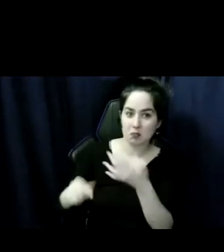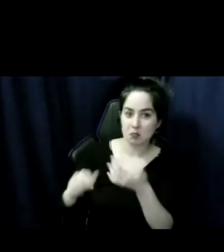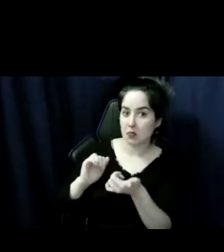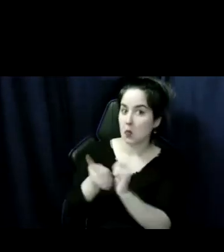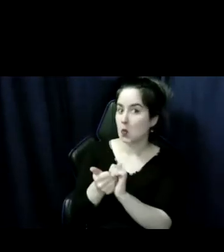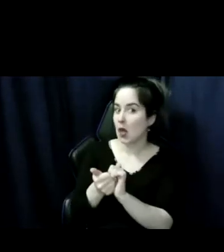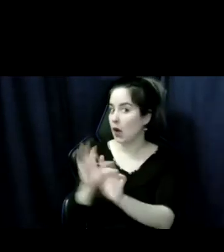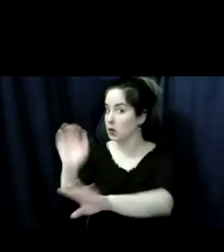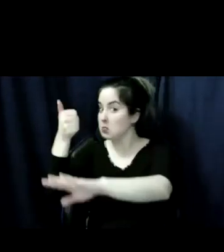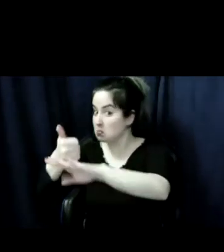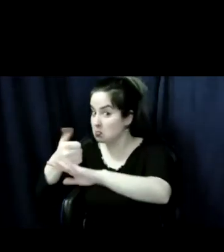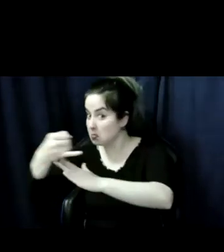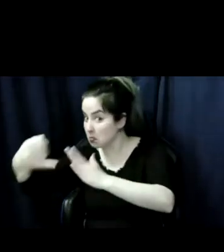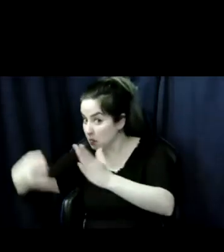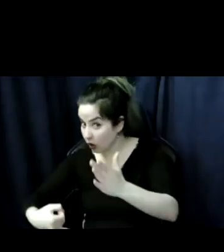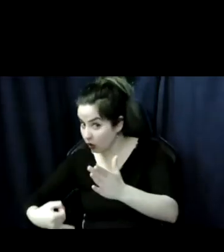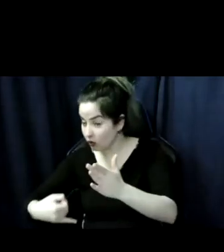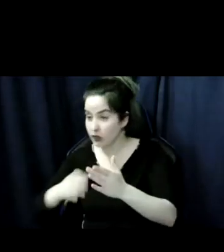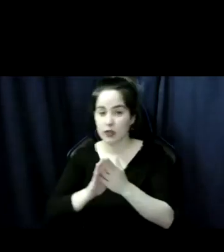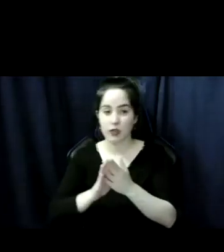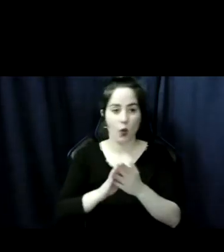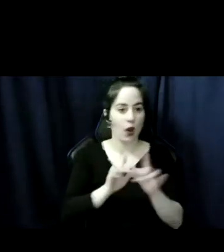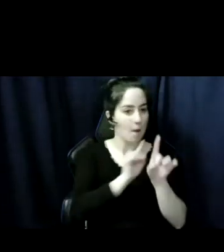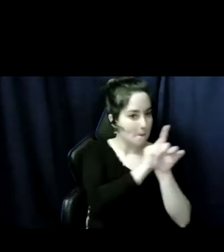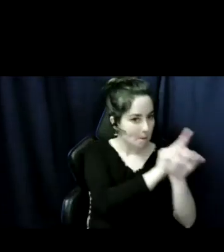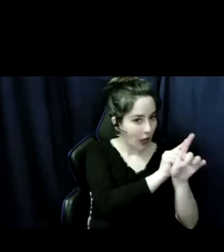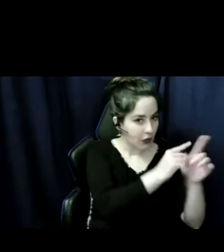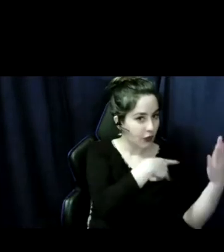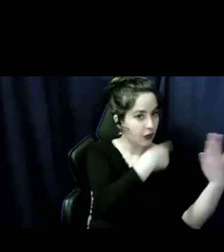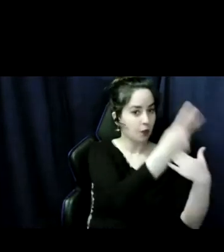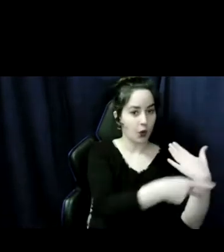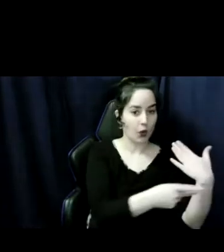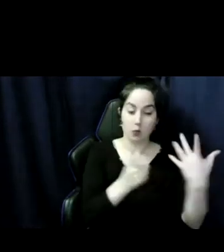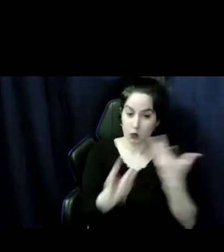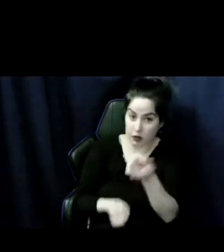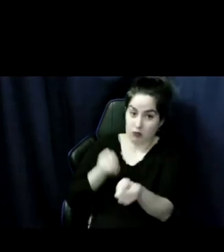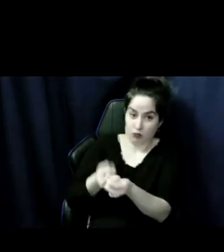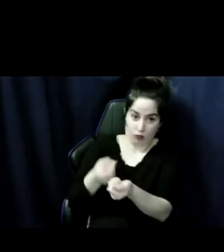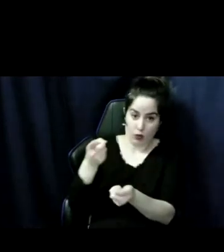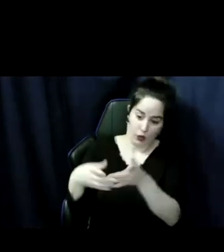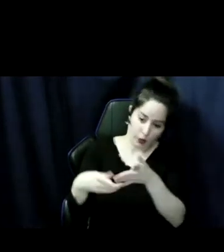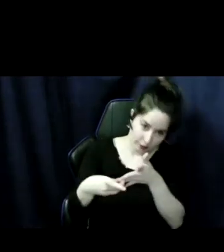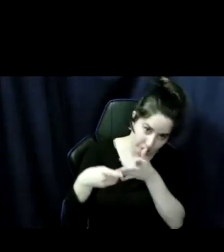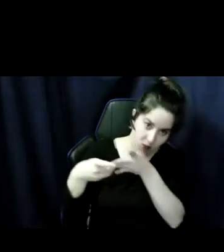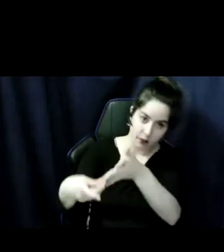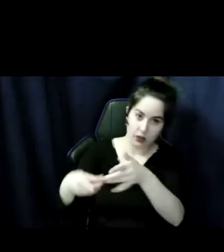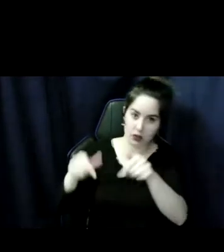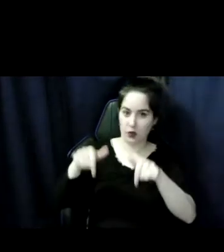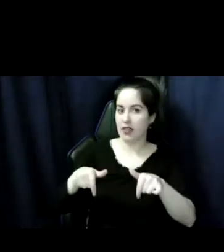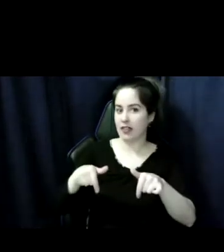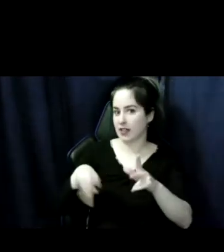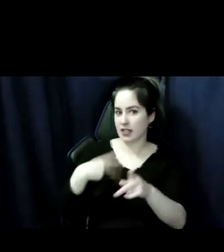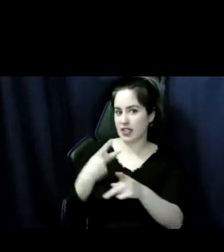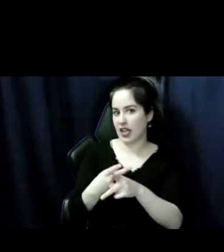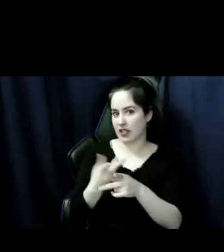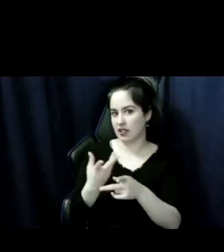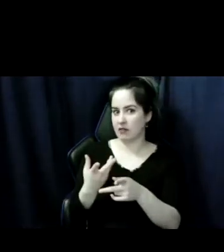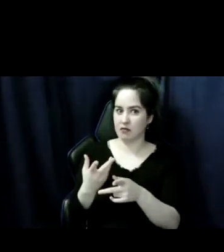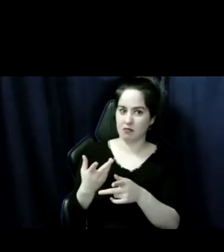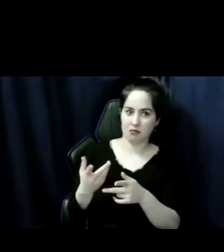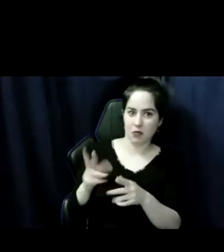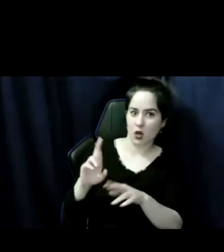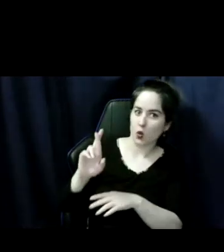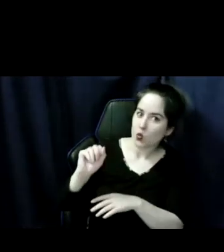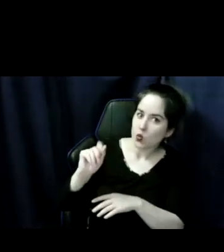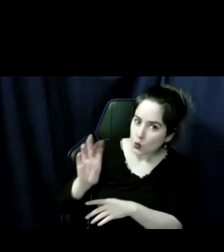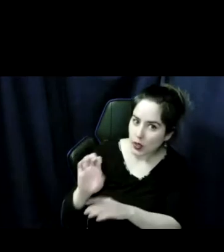artwork and different mentorship projects where they can actually help you and guide you with these kind of rates that you can charge.